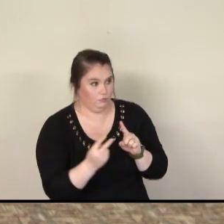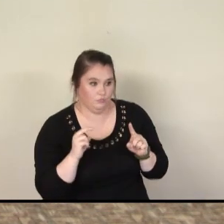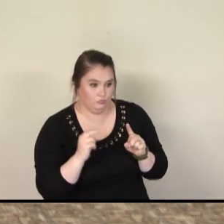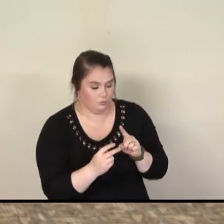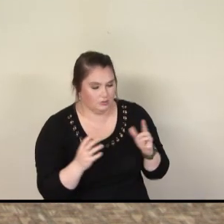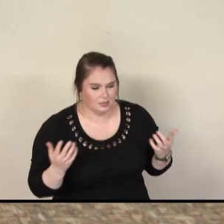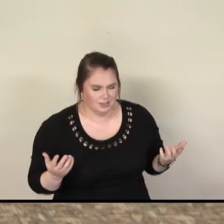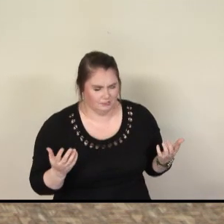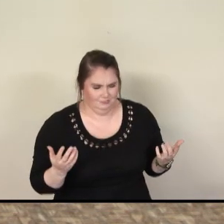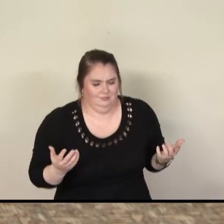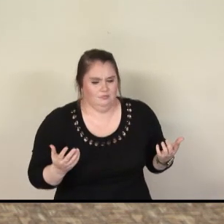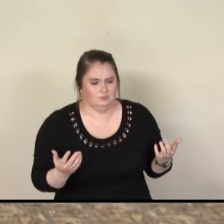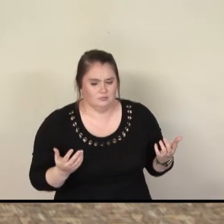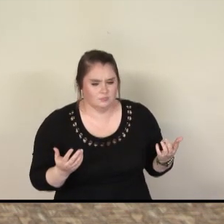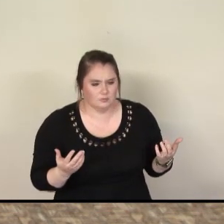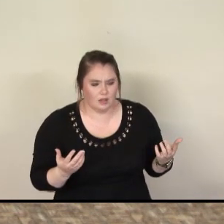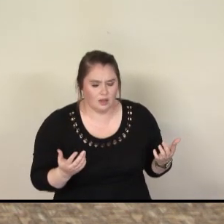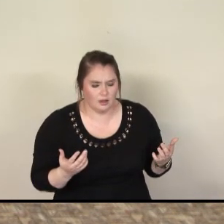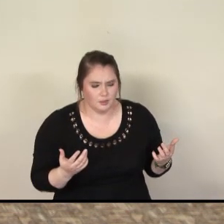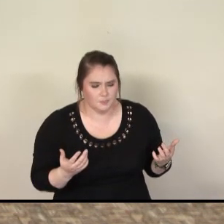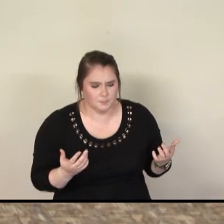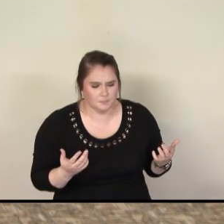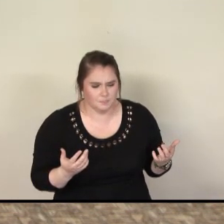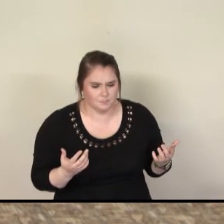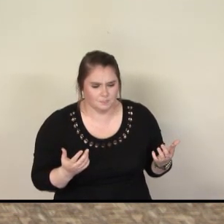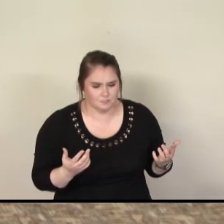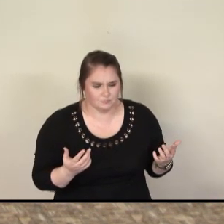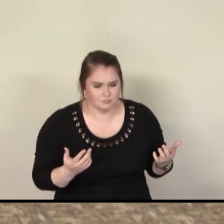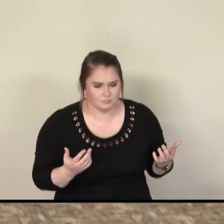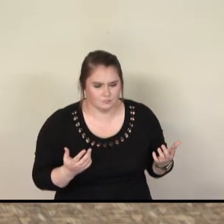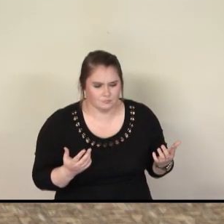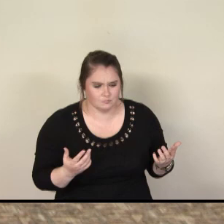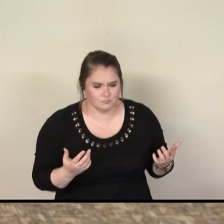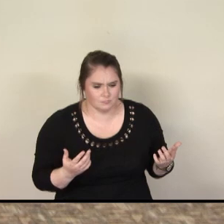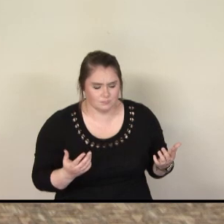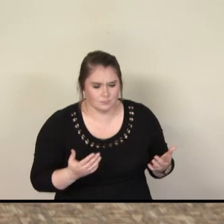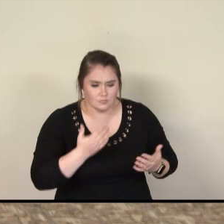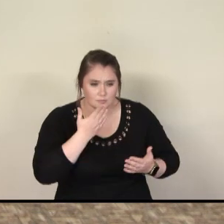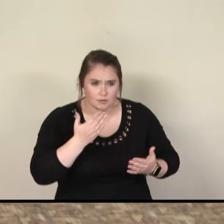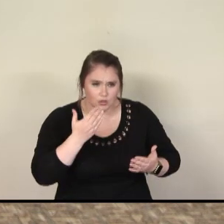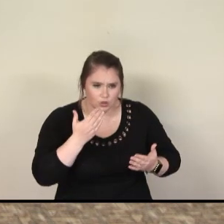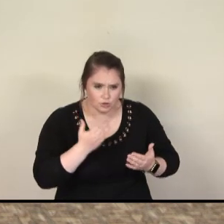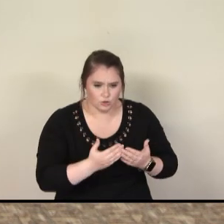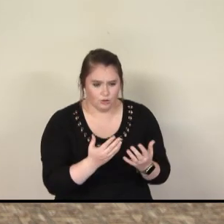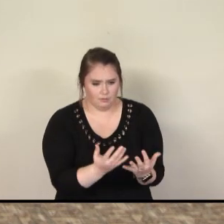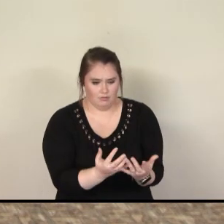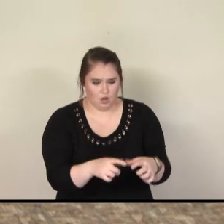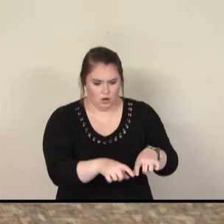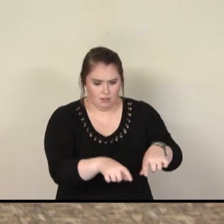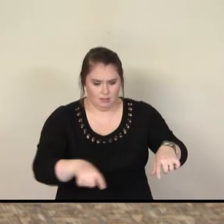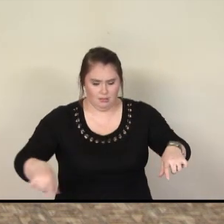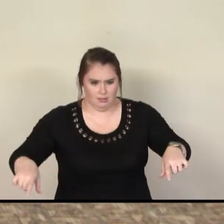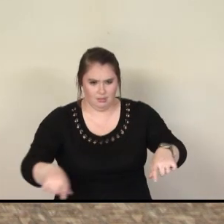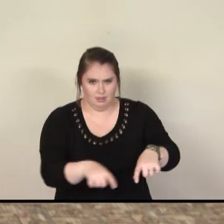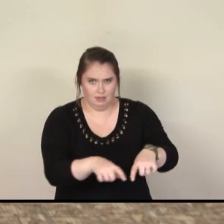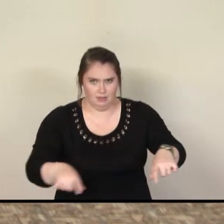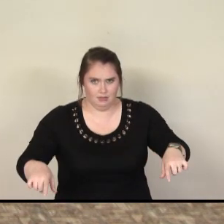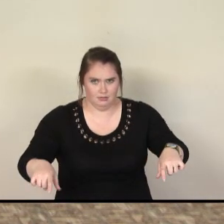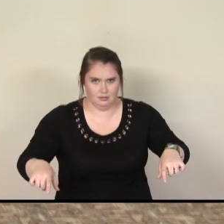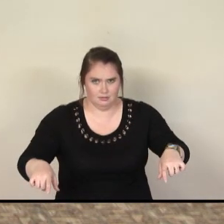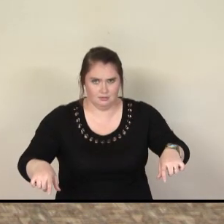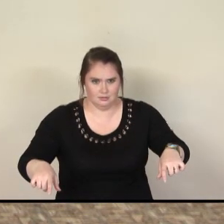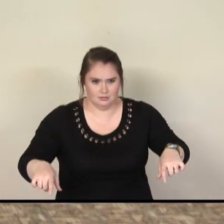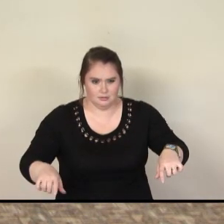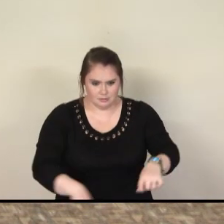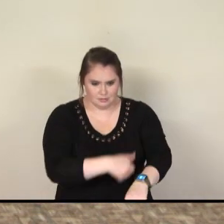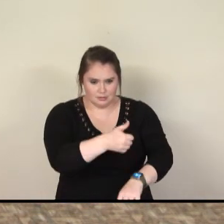It's inconceivable to me that a solid fire lane be installed before your biggest machines